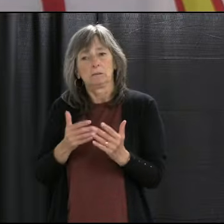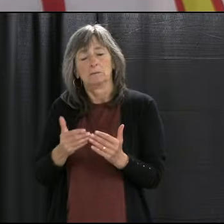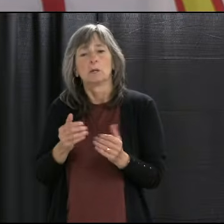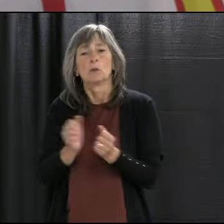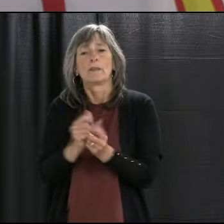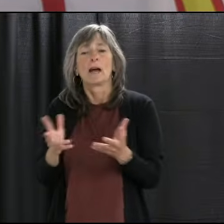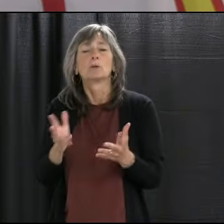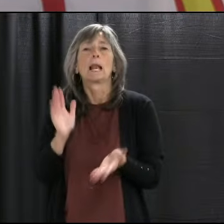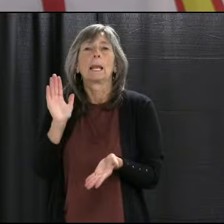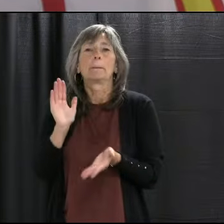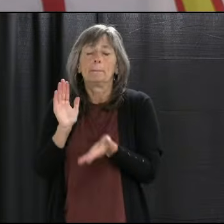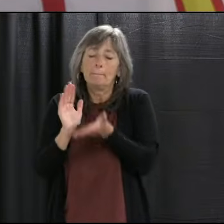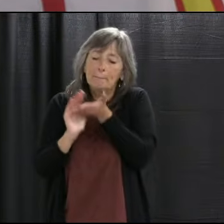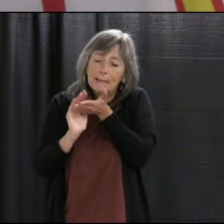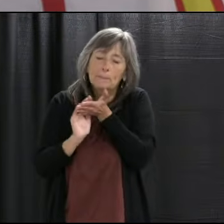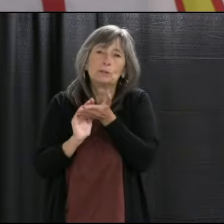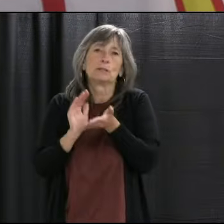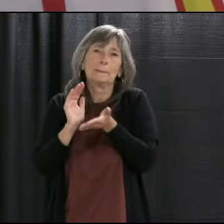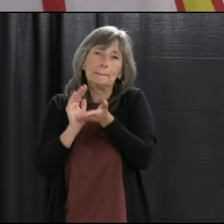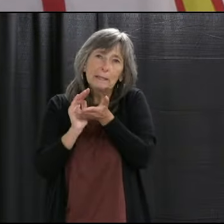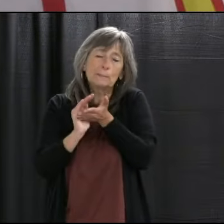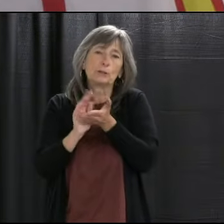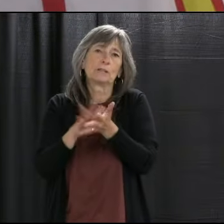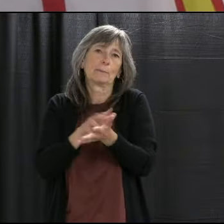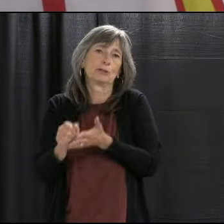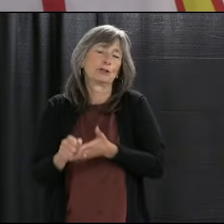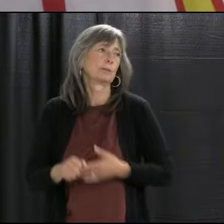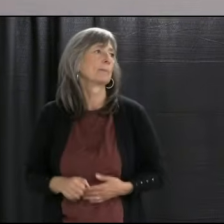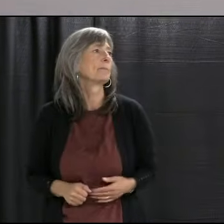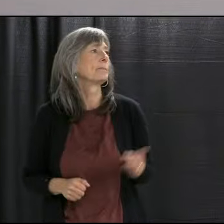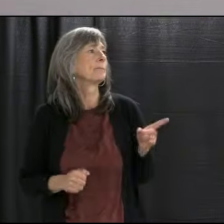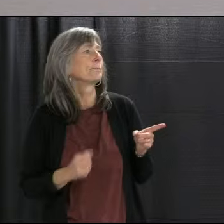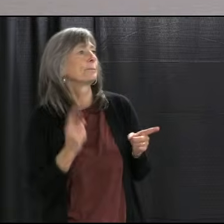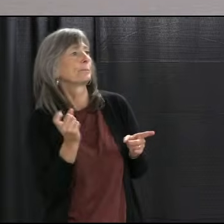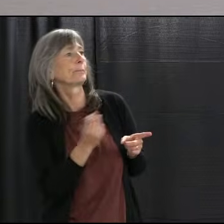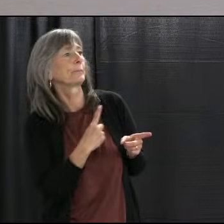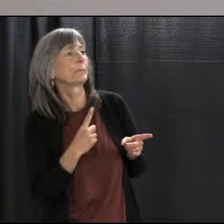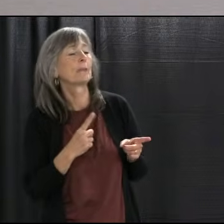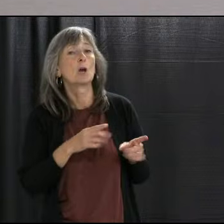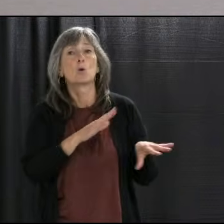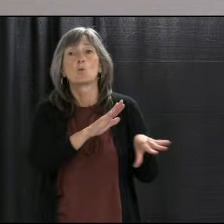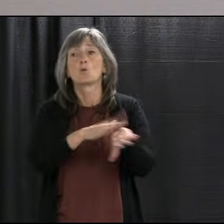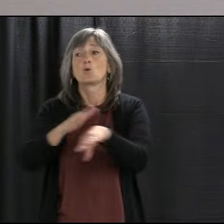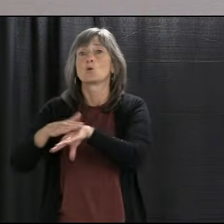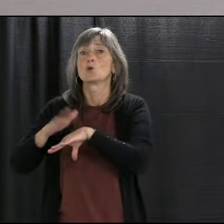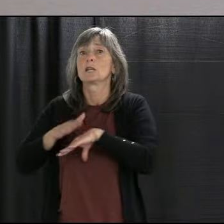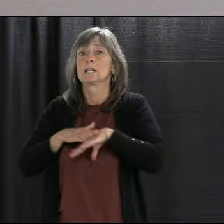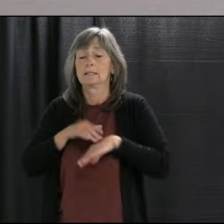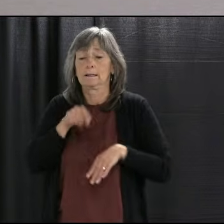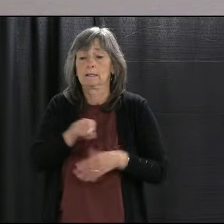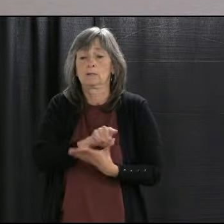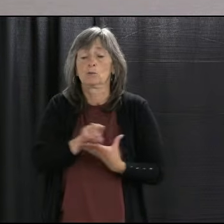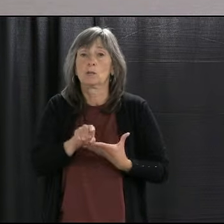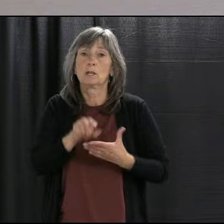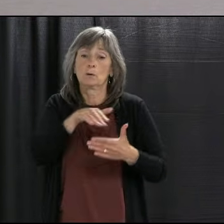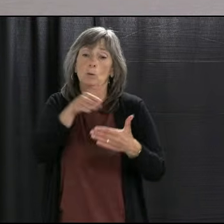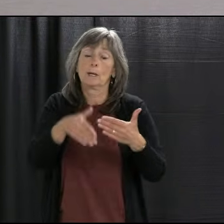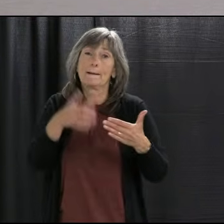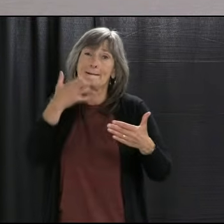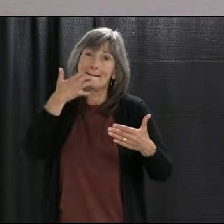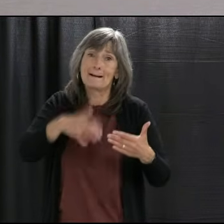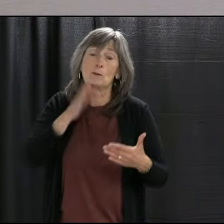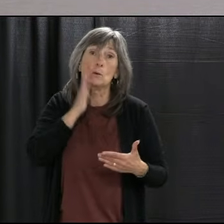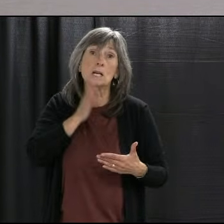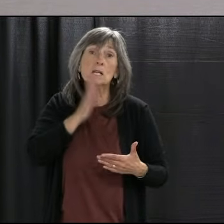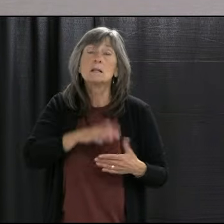downside. There are heat warnings out, across the province. It's going to be a really hot weekend. Firefighters,